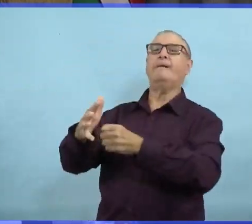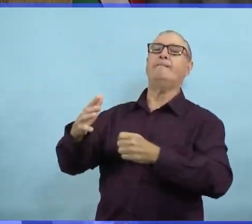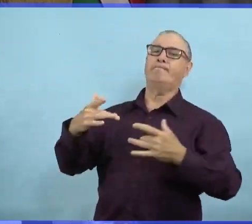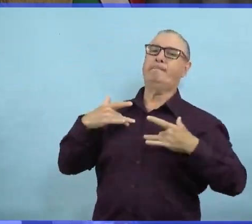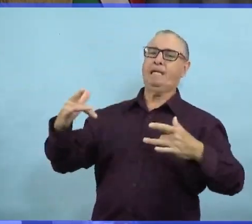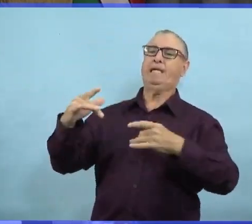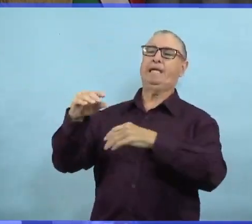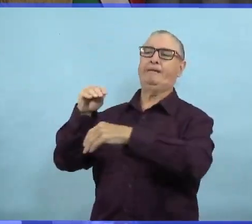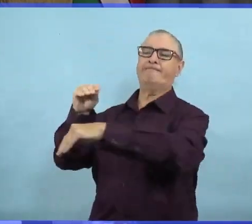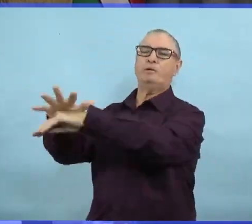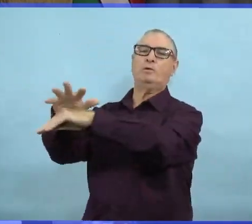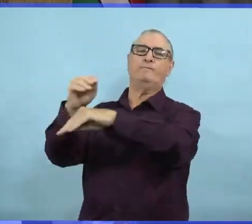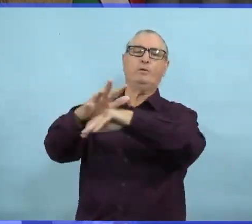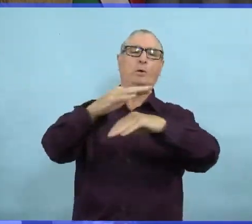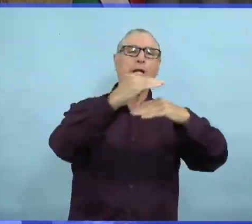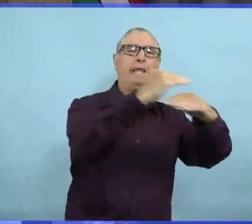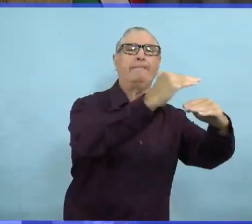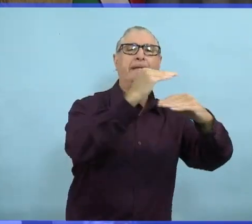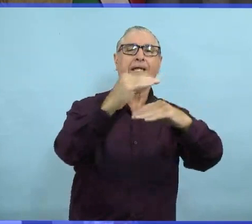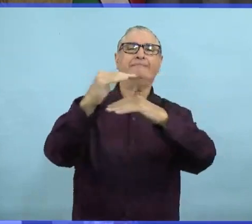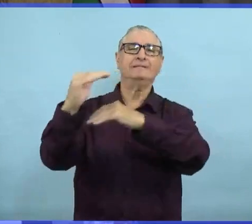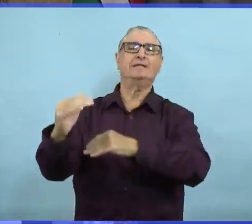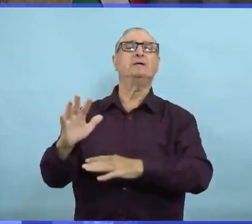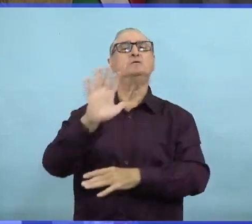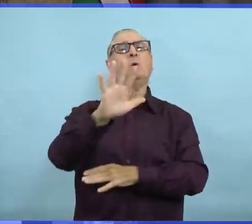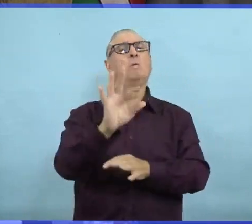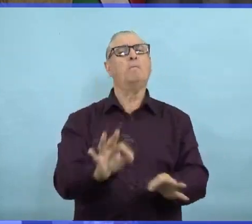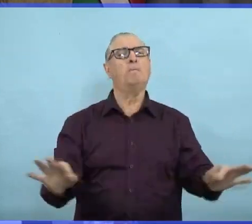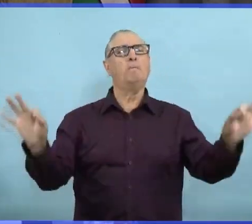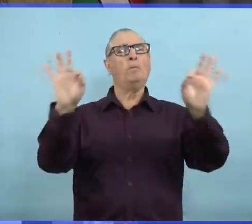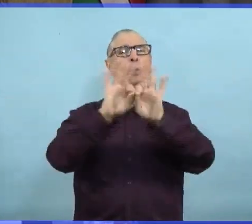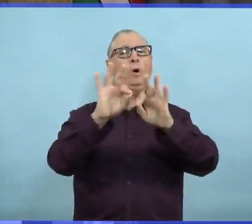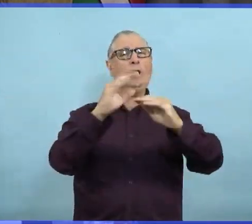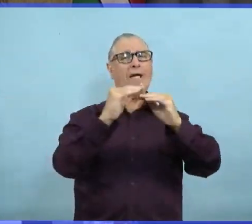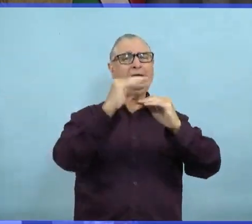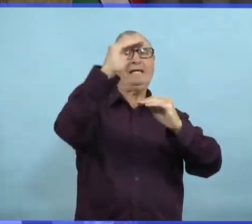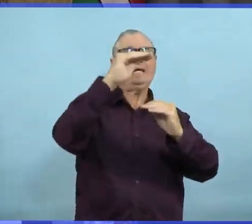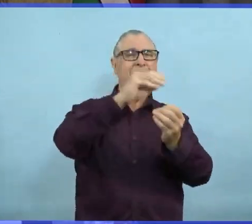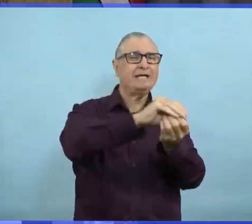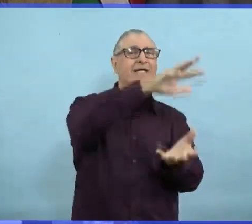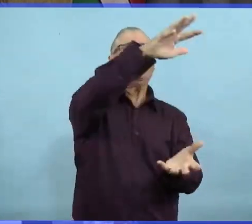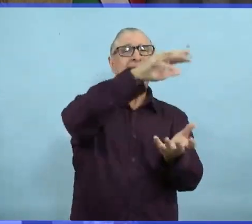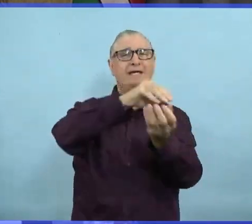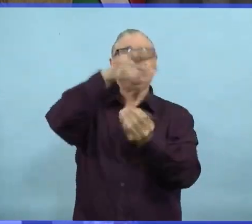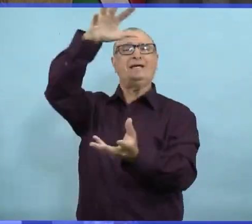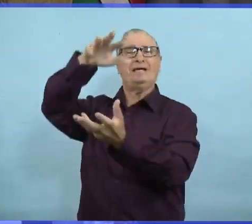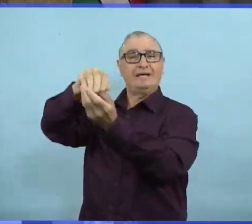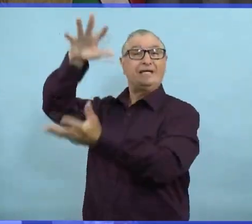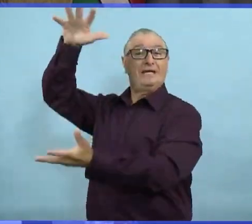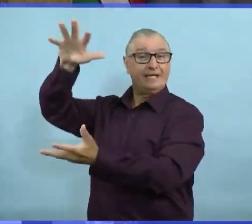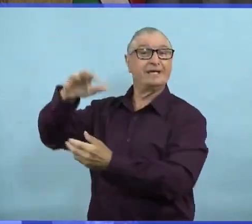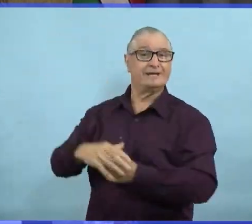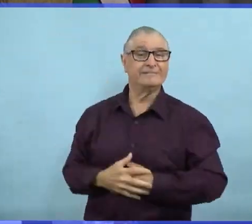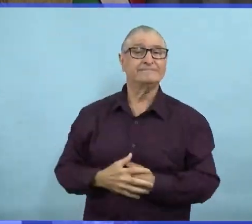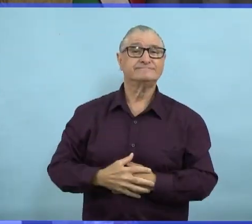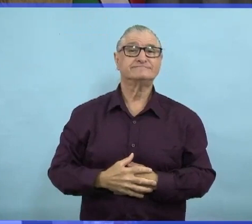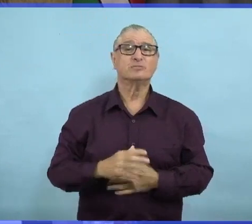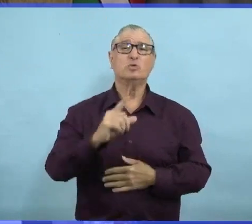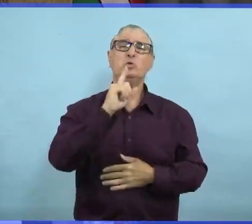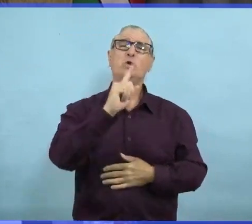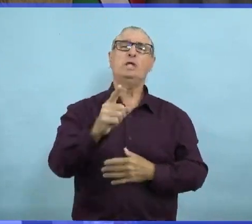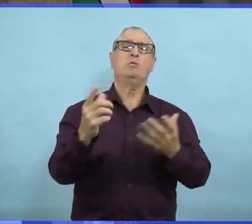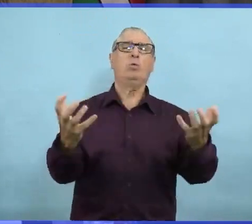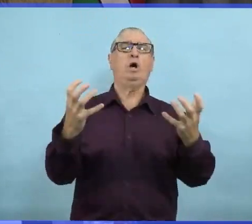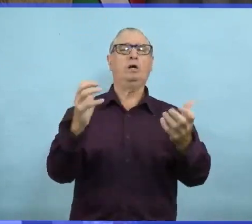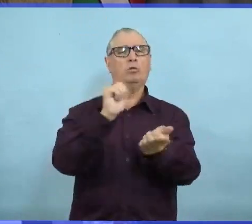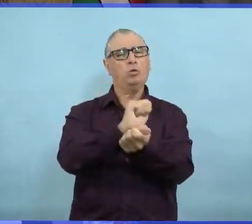them back, but of using those freedoms to advantage, to build something better, not just